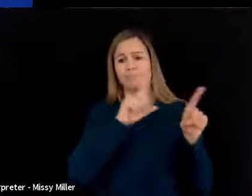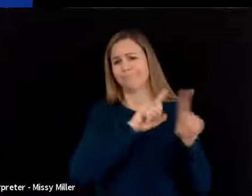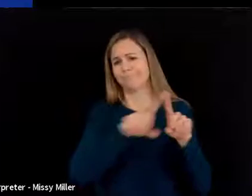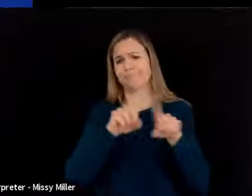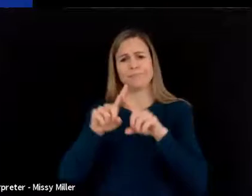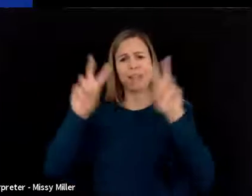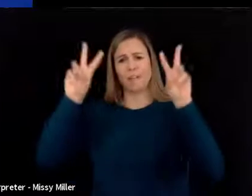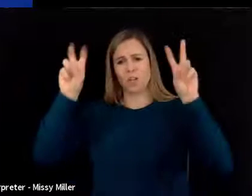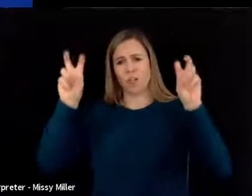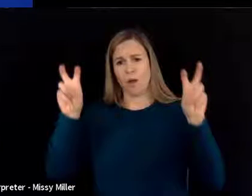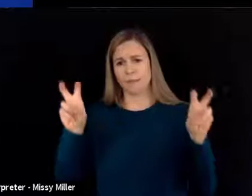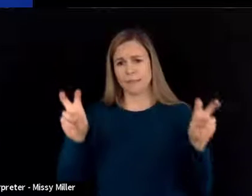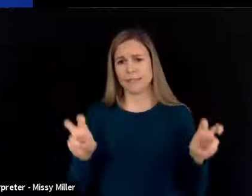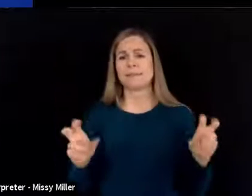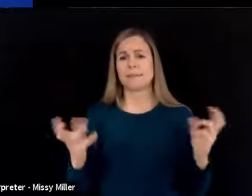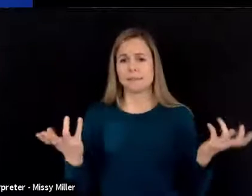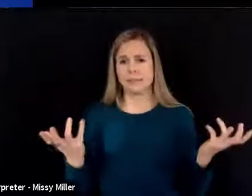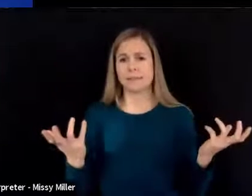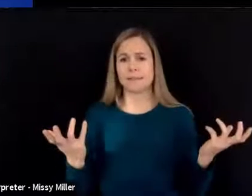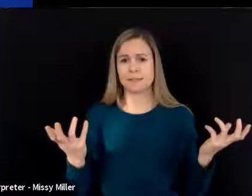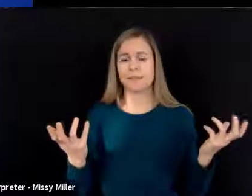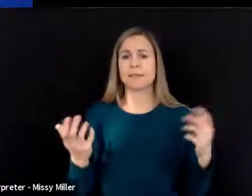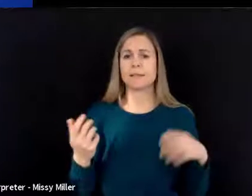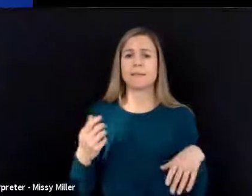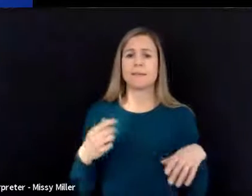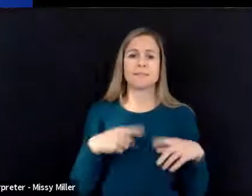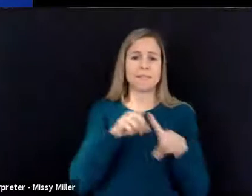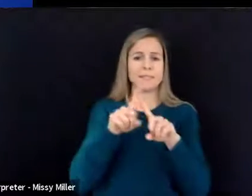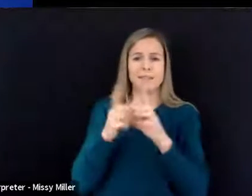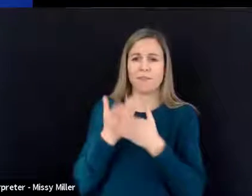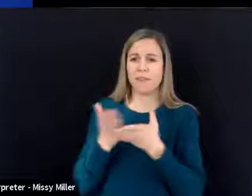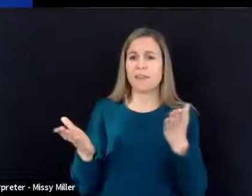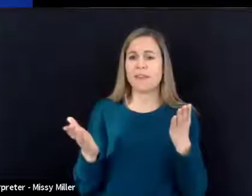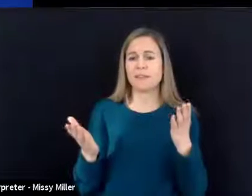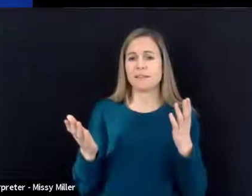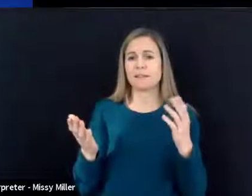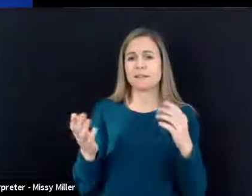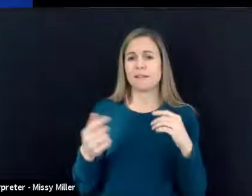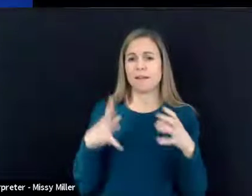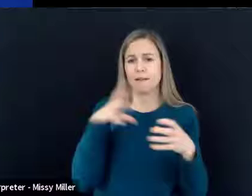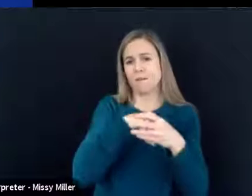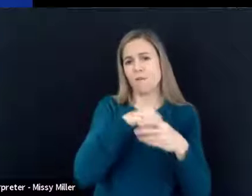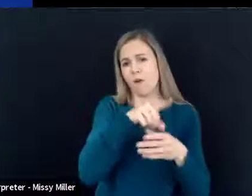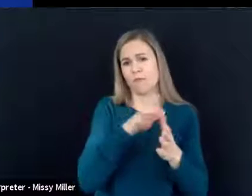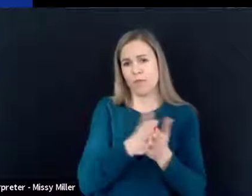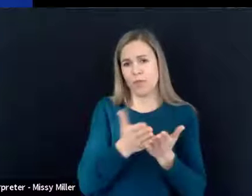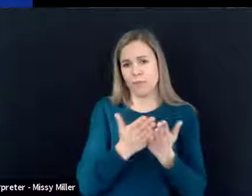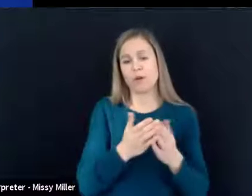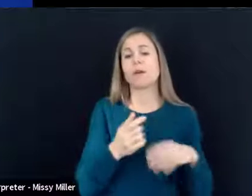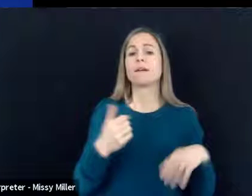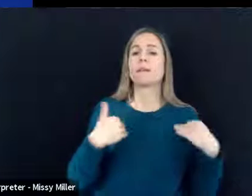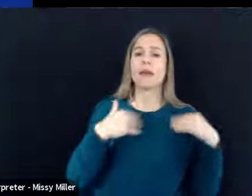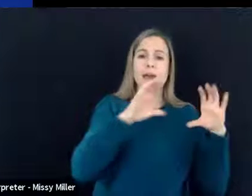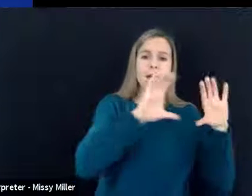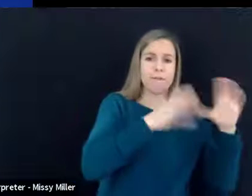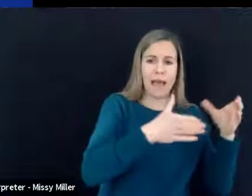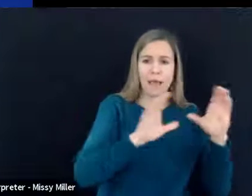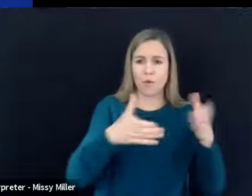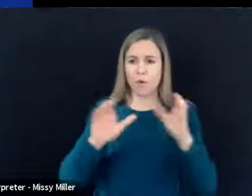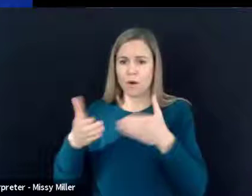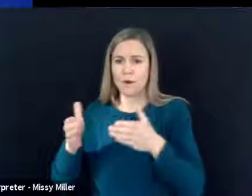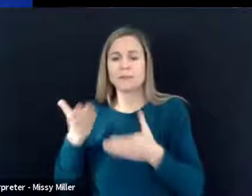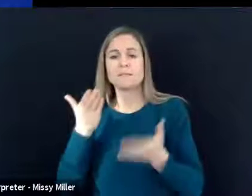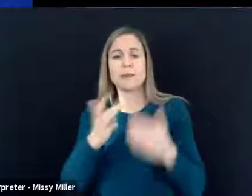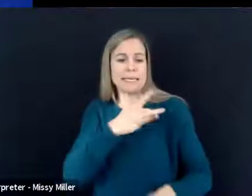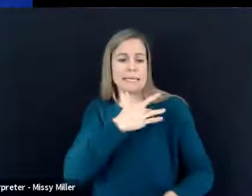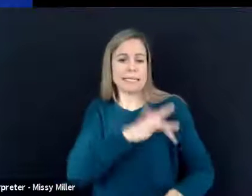2 weeks out, okay, from Plural Publishing, but they're divided in categories like sensory issues, but then